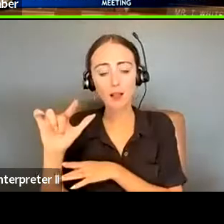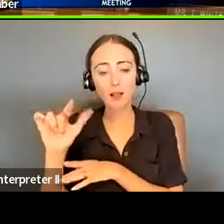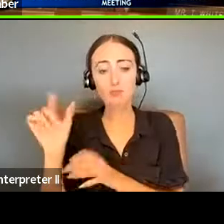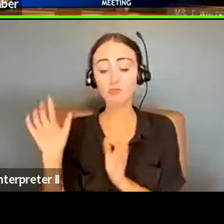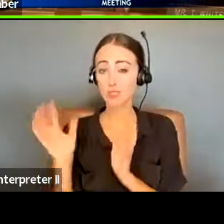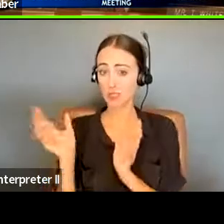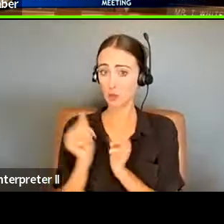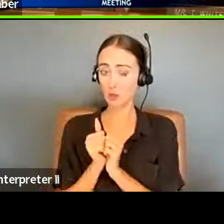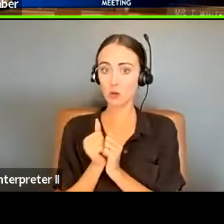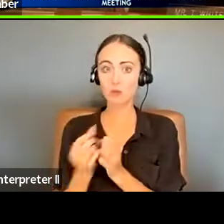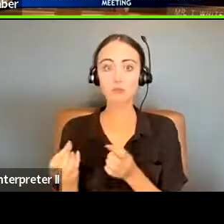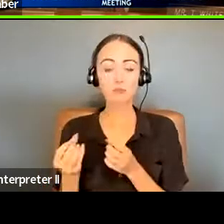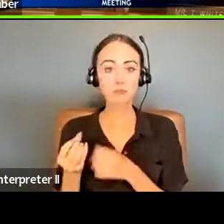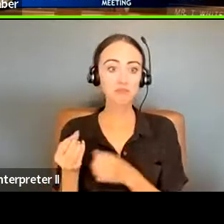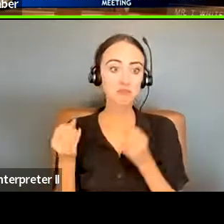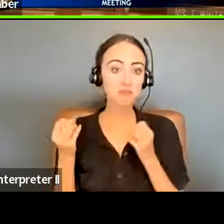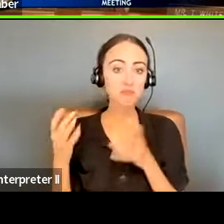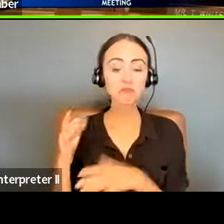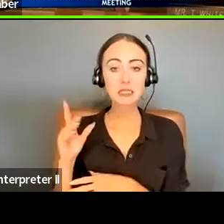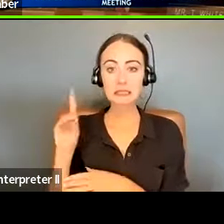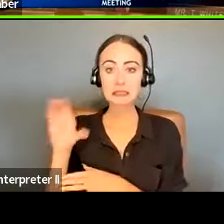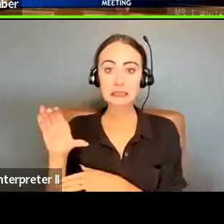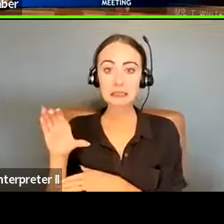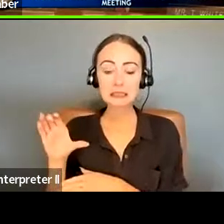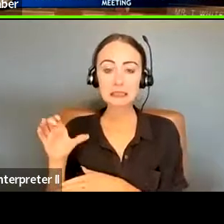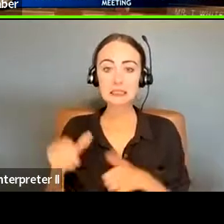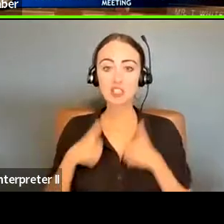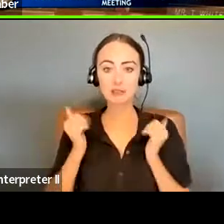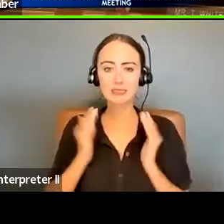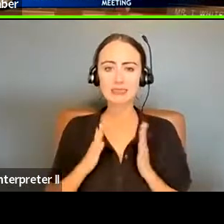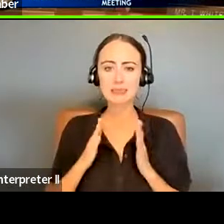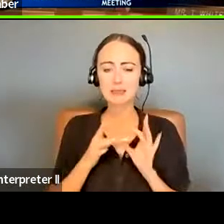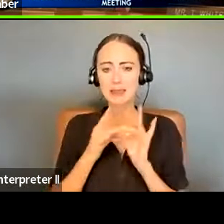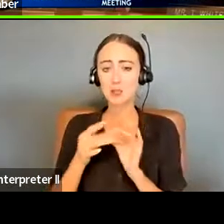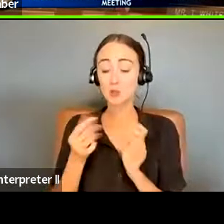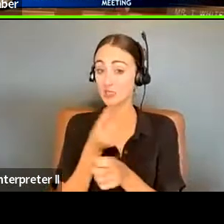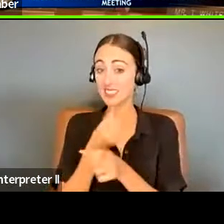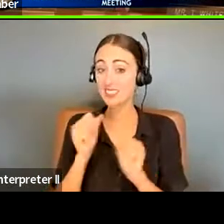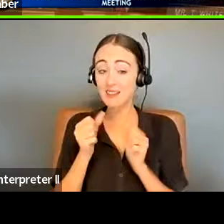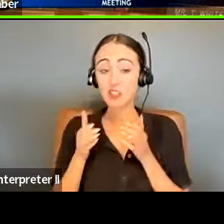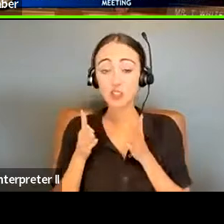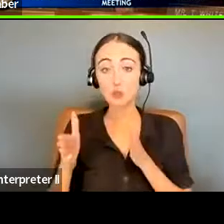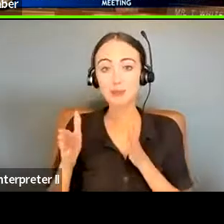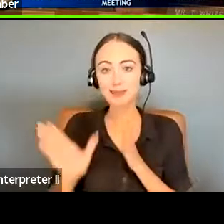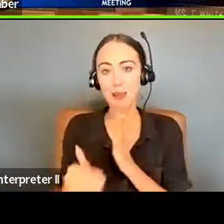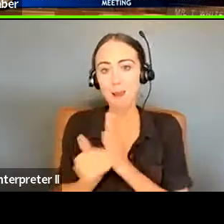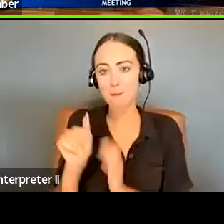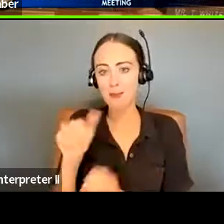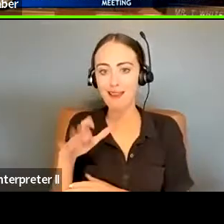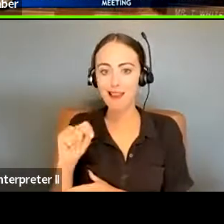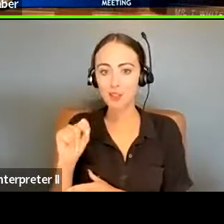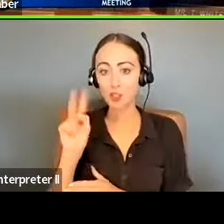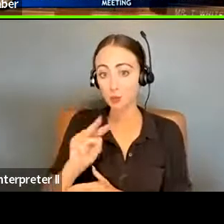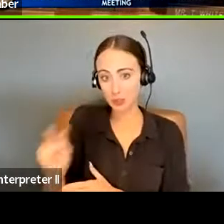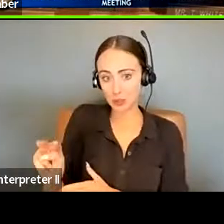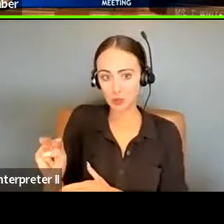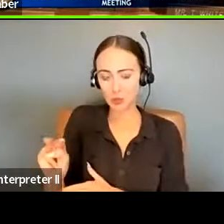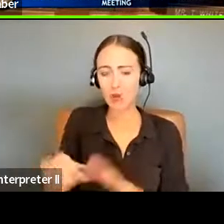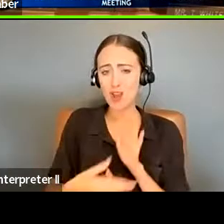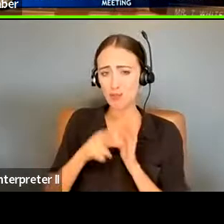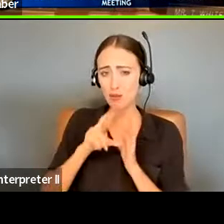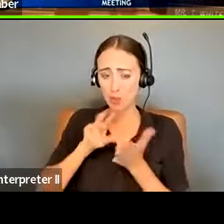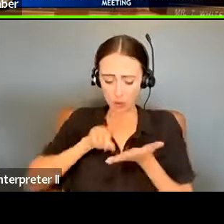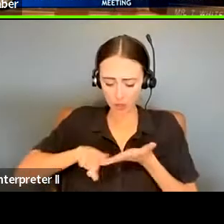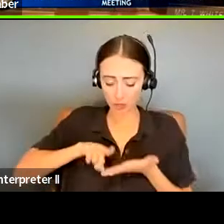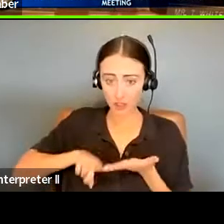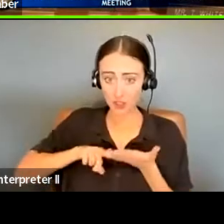speaking with dozens of DC residents about the Safer Streets Amendment Act of 2022 and reviewing the research that